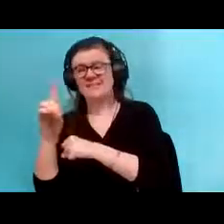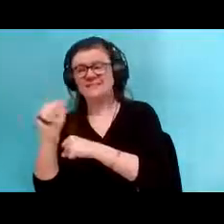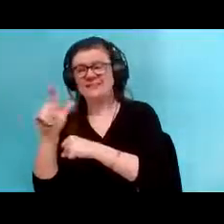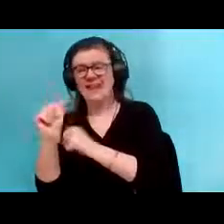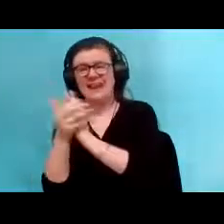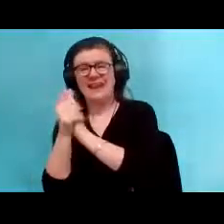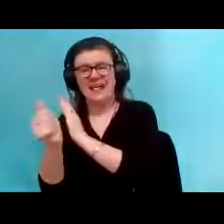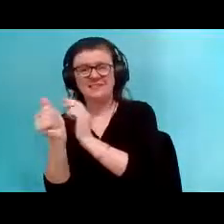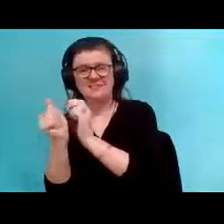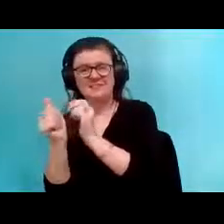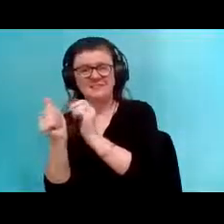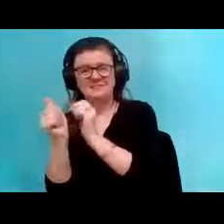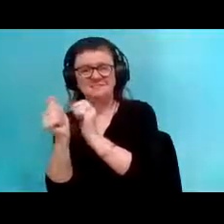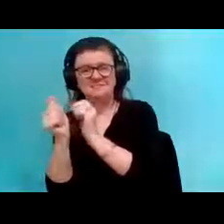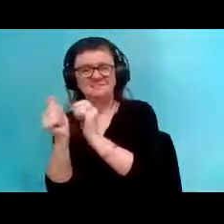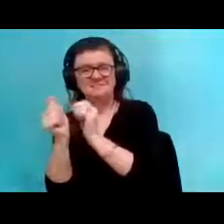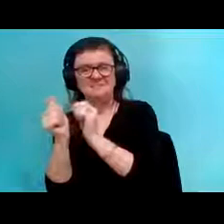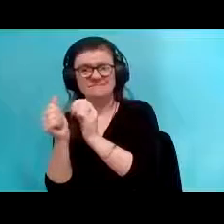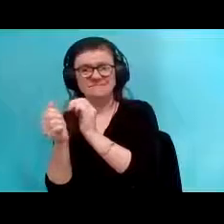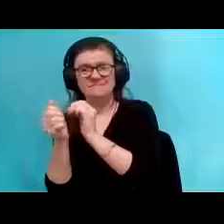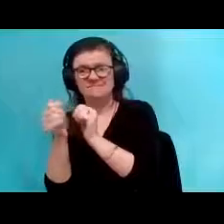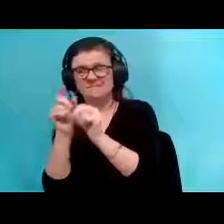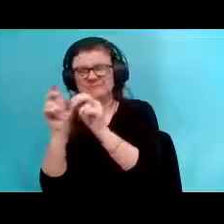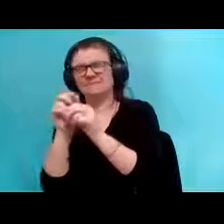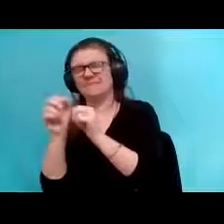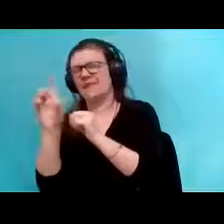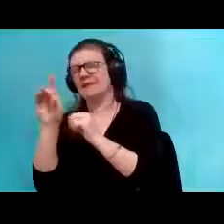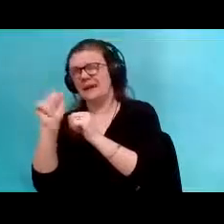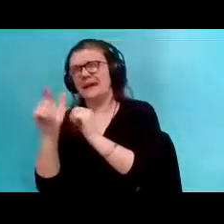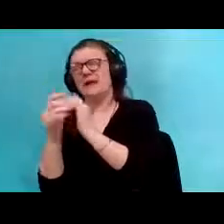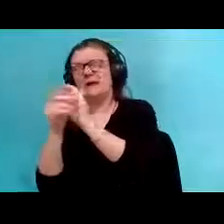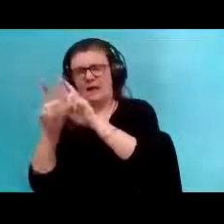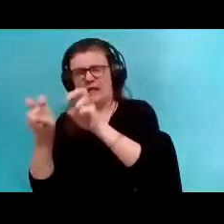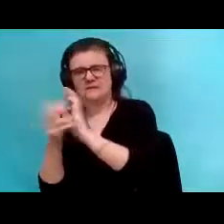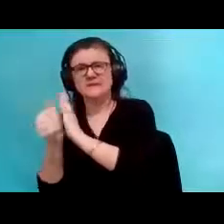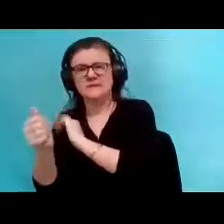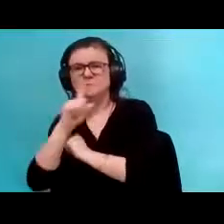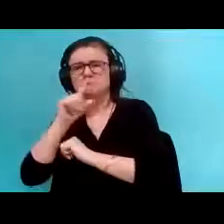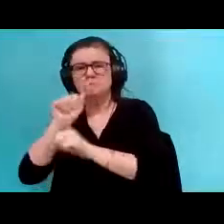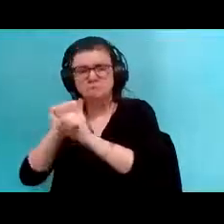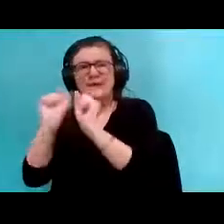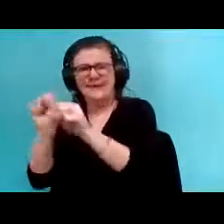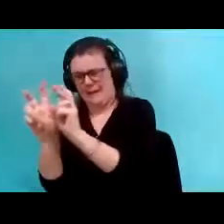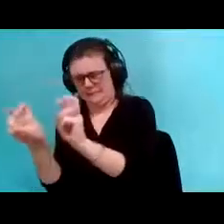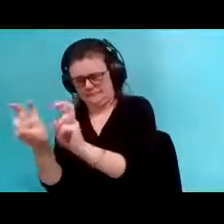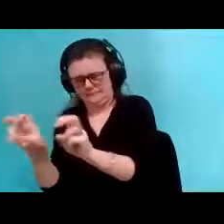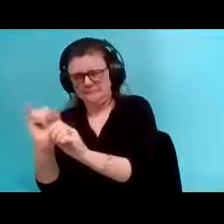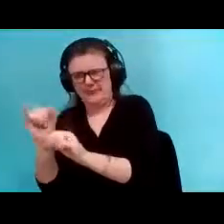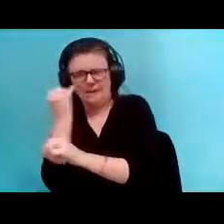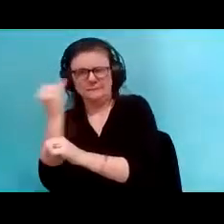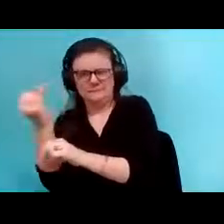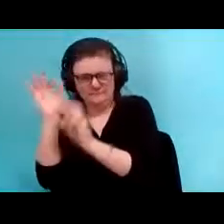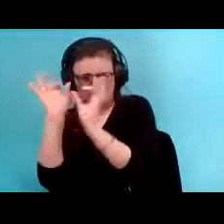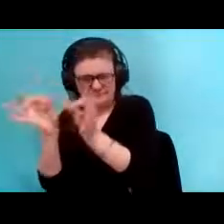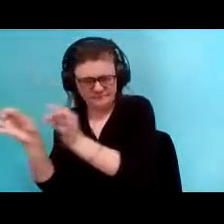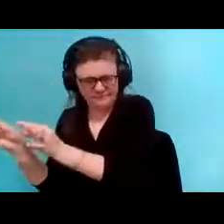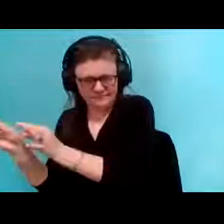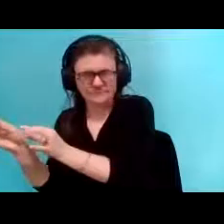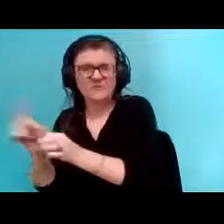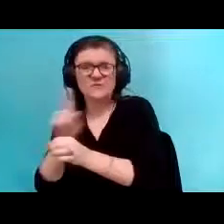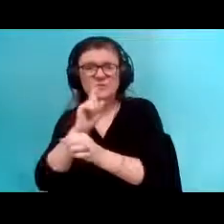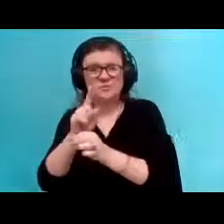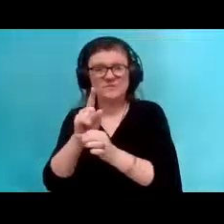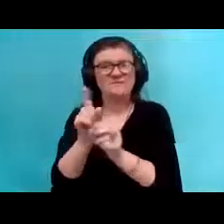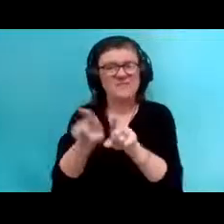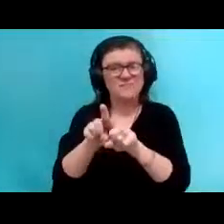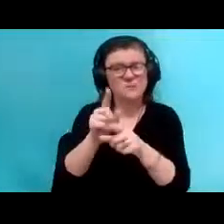and provide guidance. Other approaches for data collection could be adopted where small populations are expected through key informant interviews or